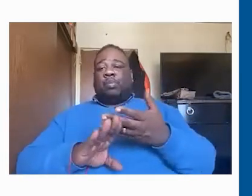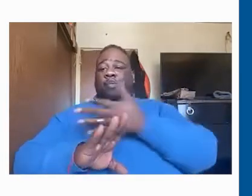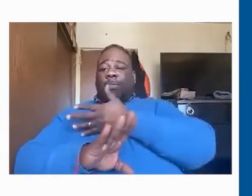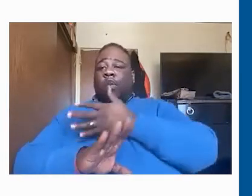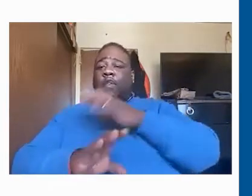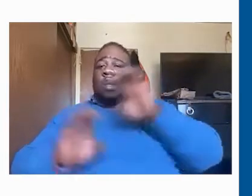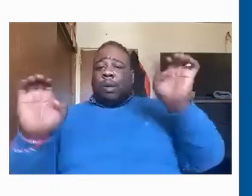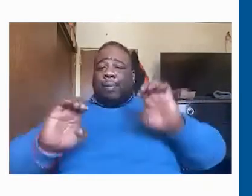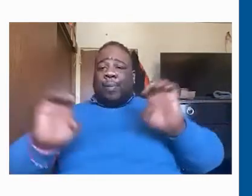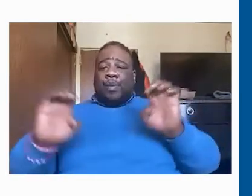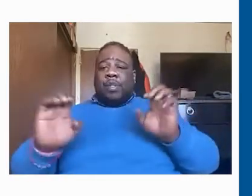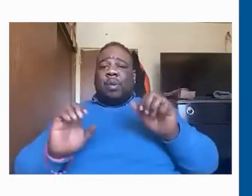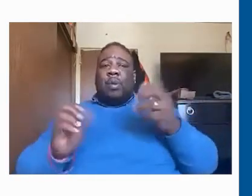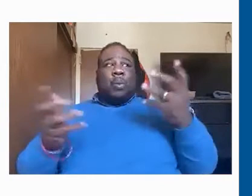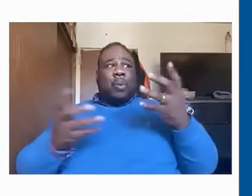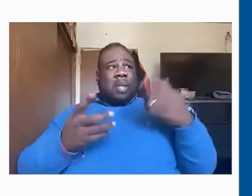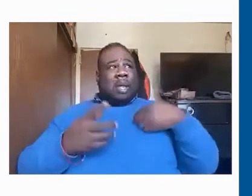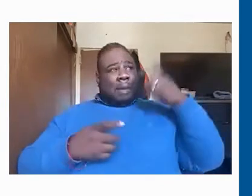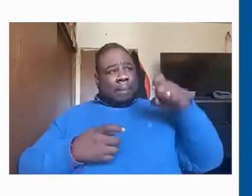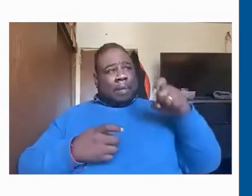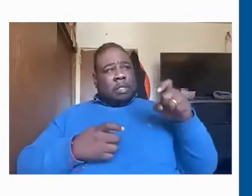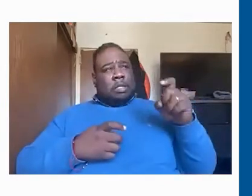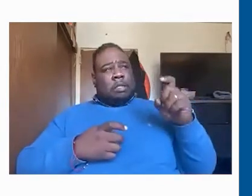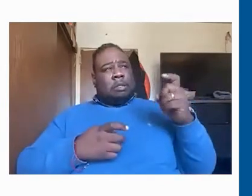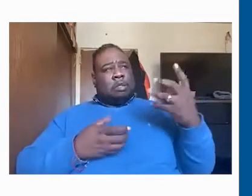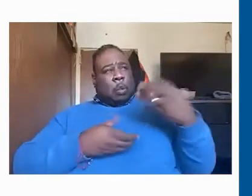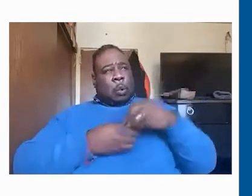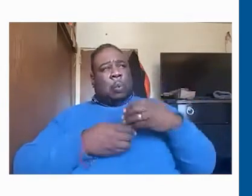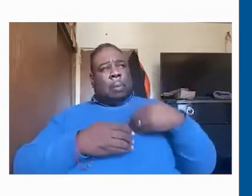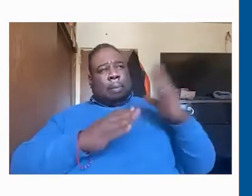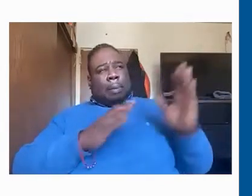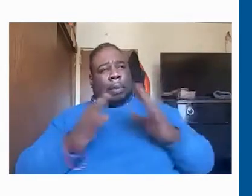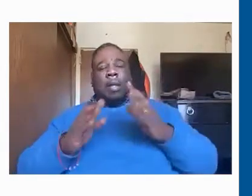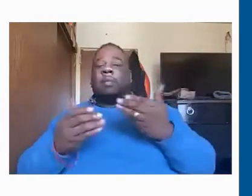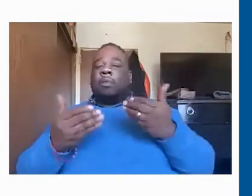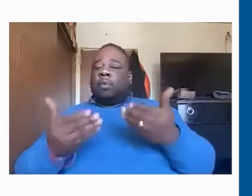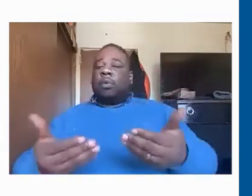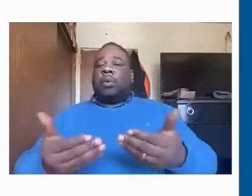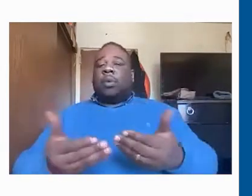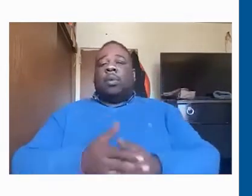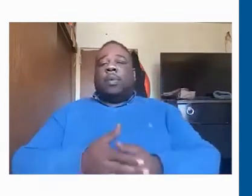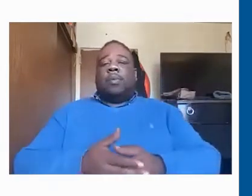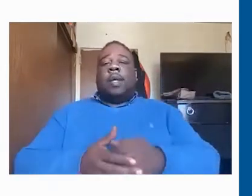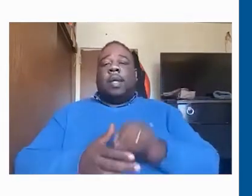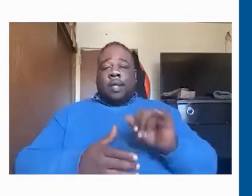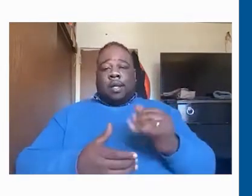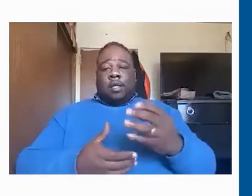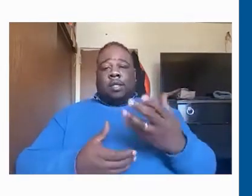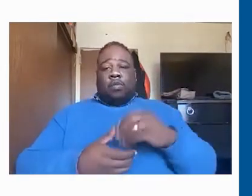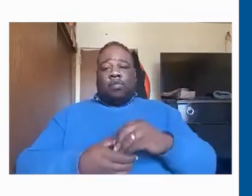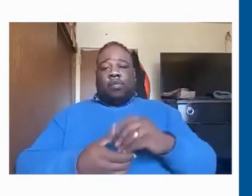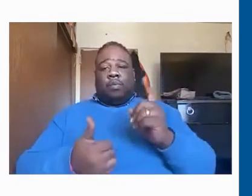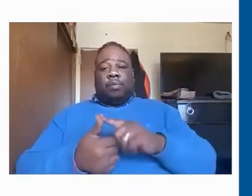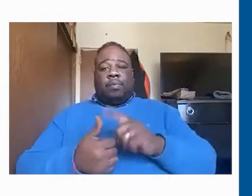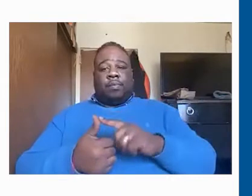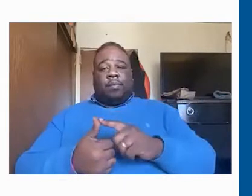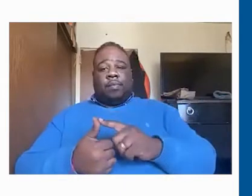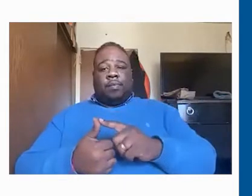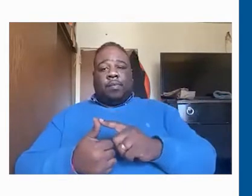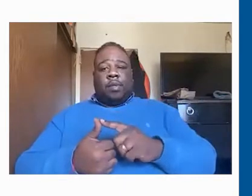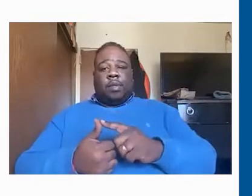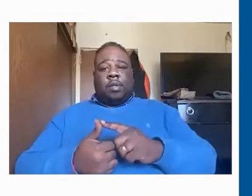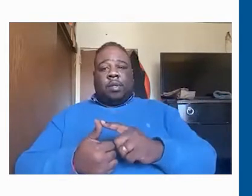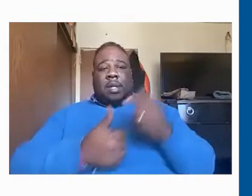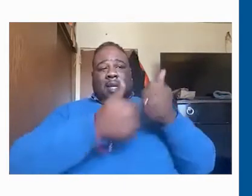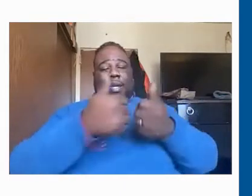there in that plan. But again, that's part of the plan. Each person's plan can be a little bit different related to what their disability is,